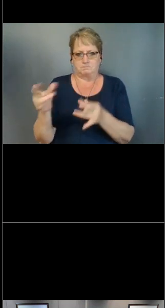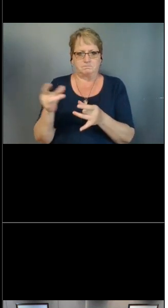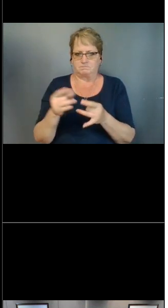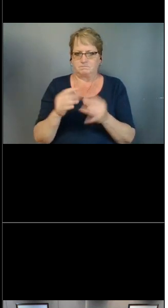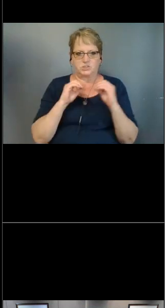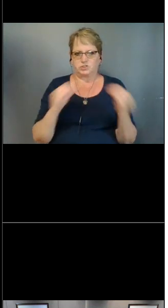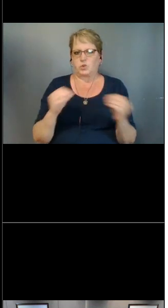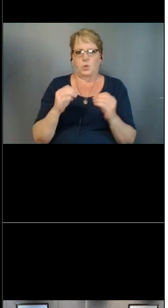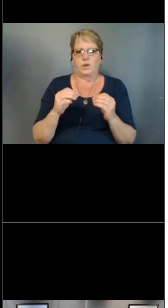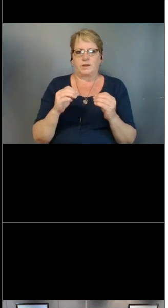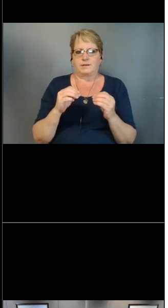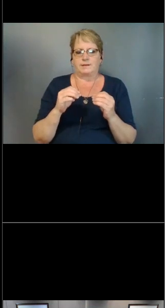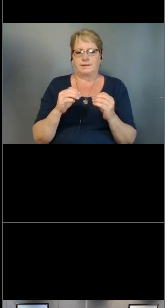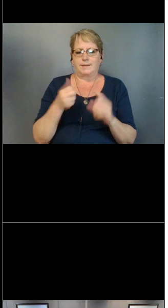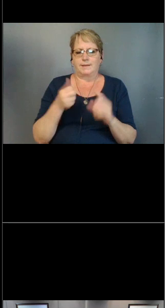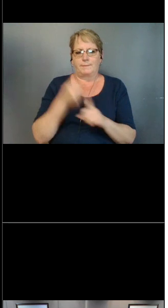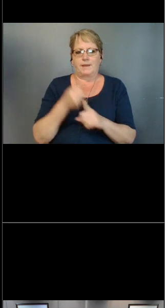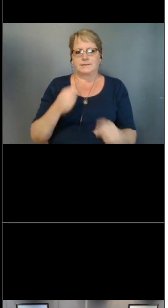impacts.